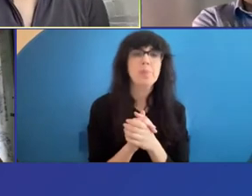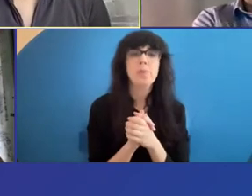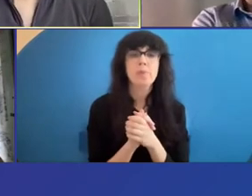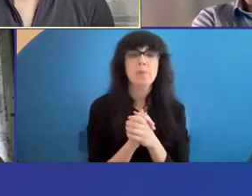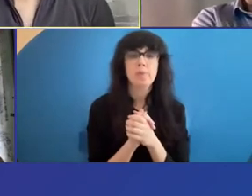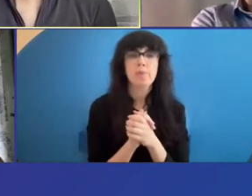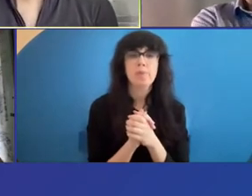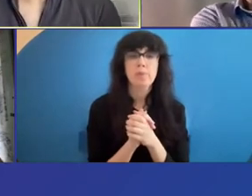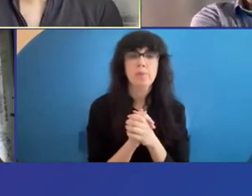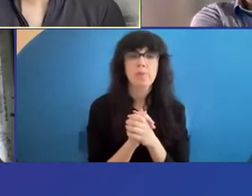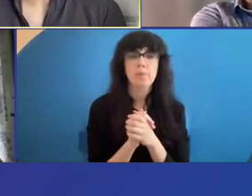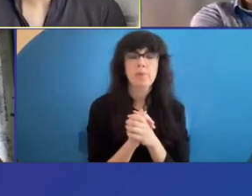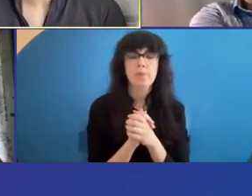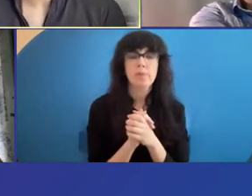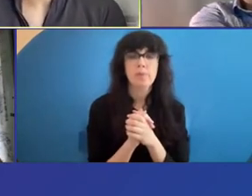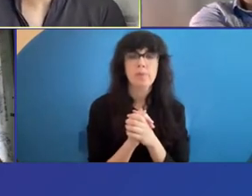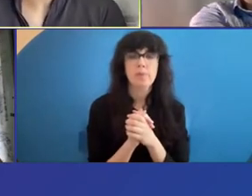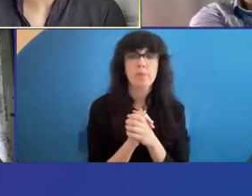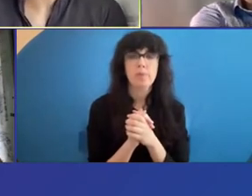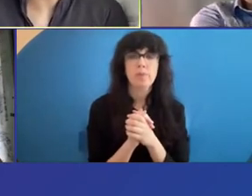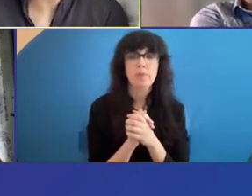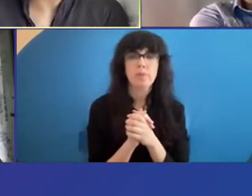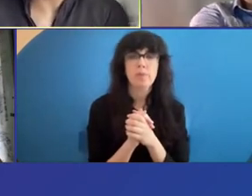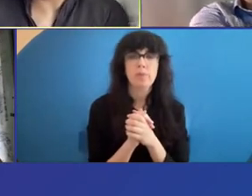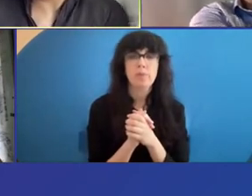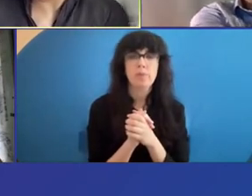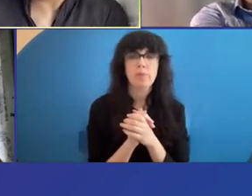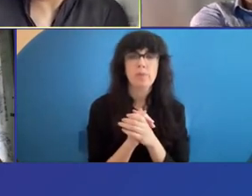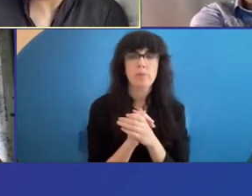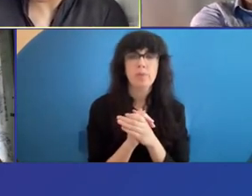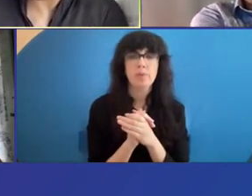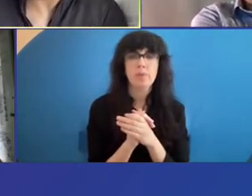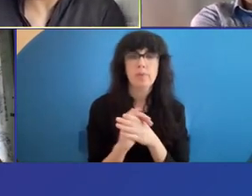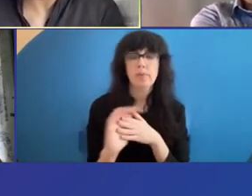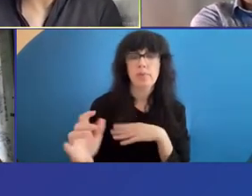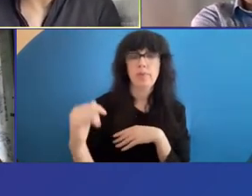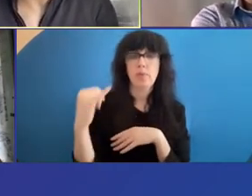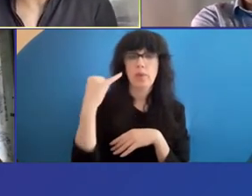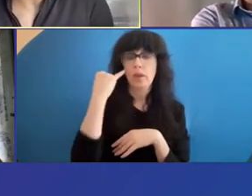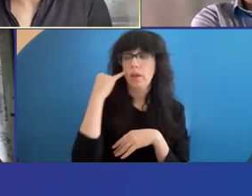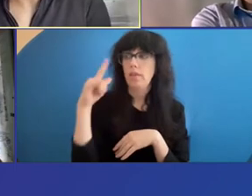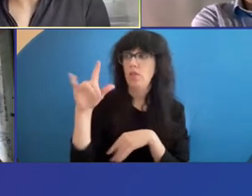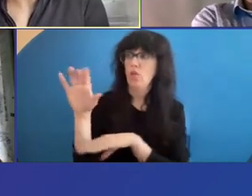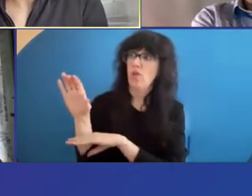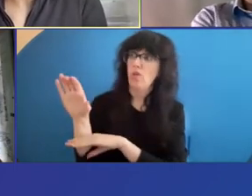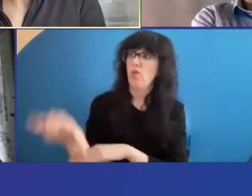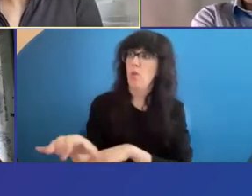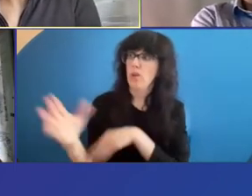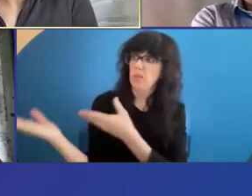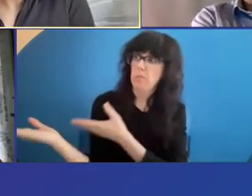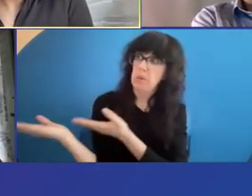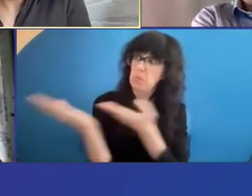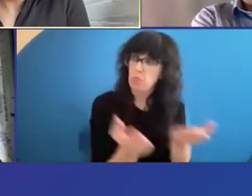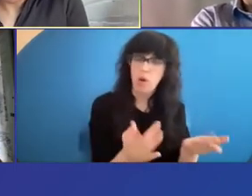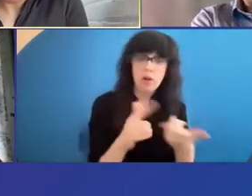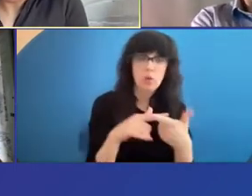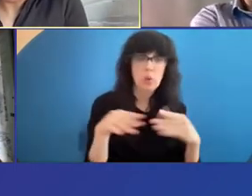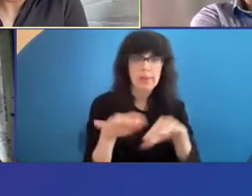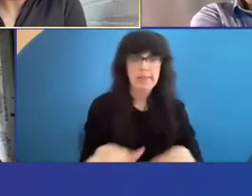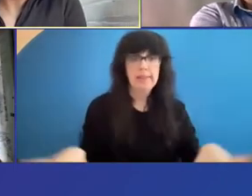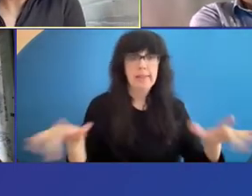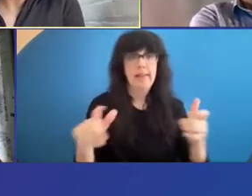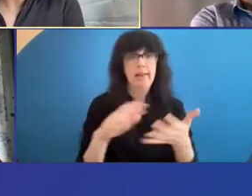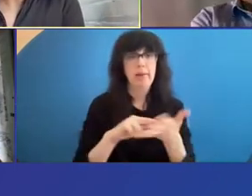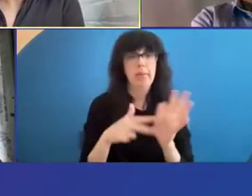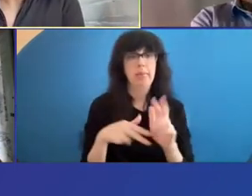If you are forcibly brought to this land, your value is